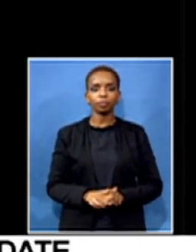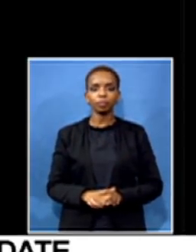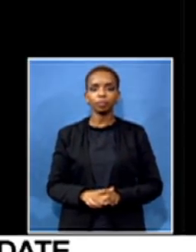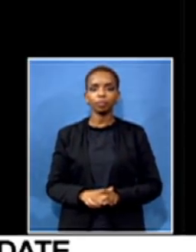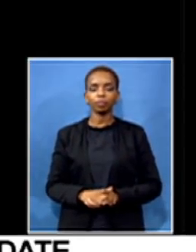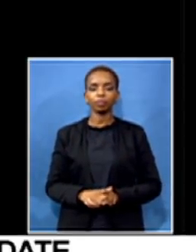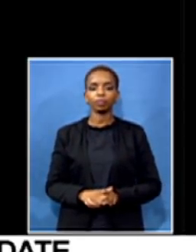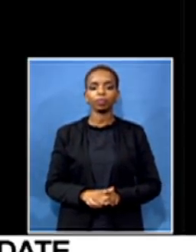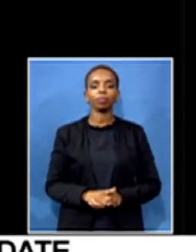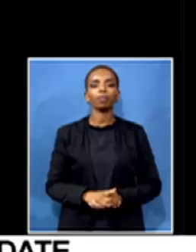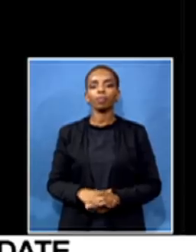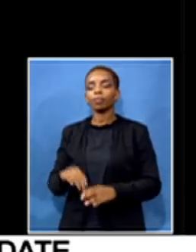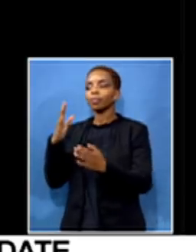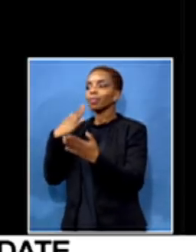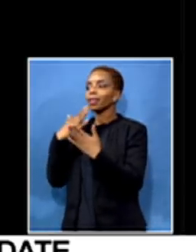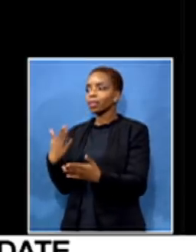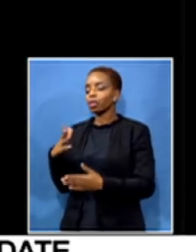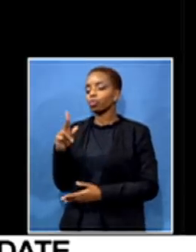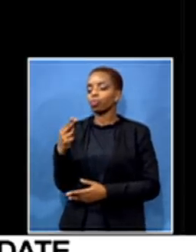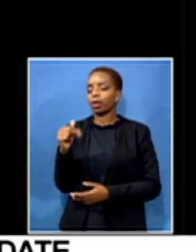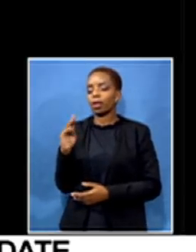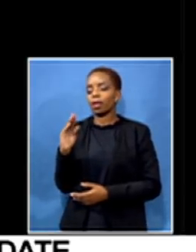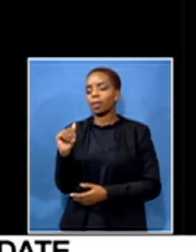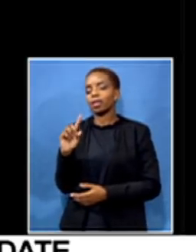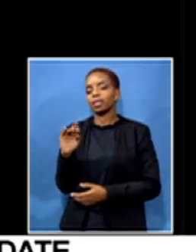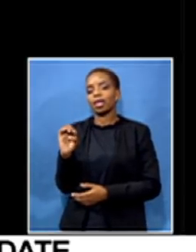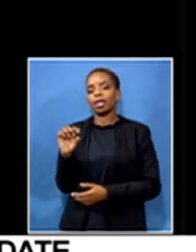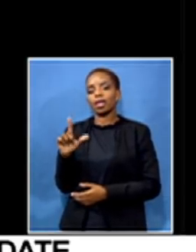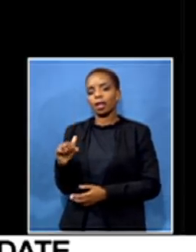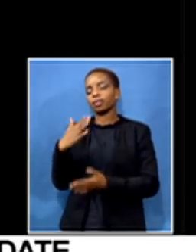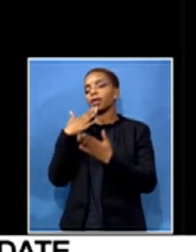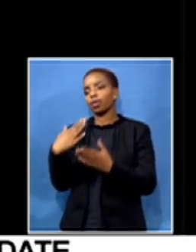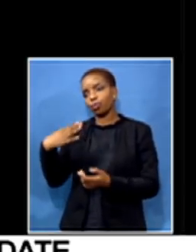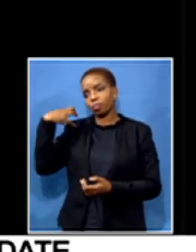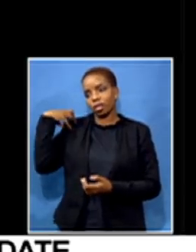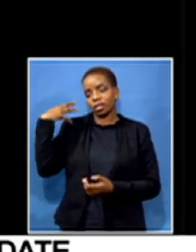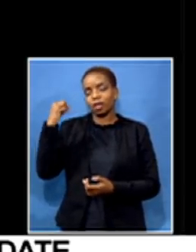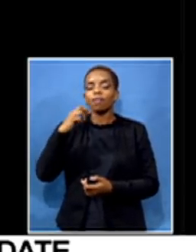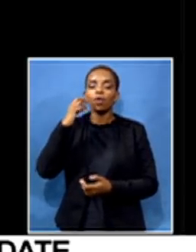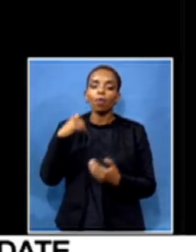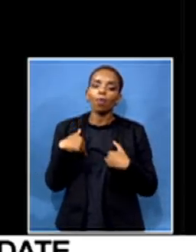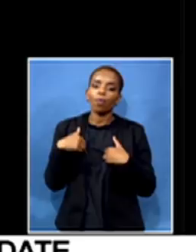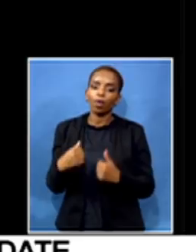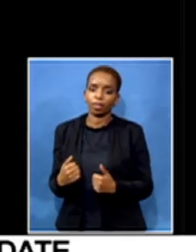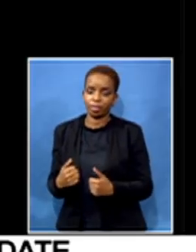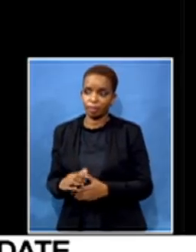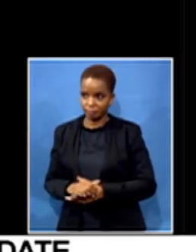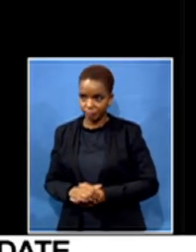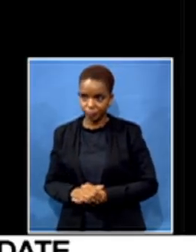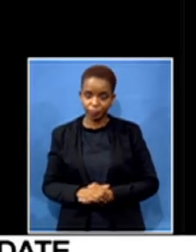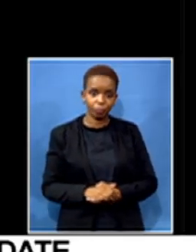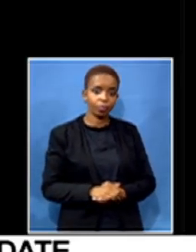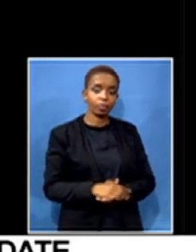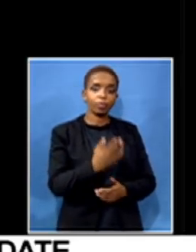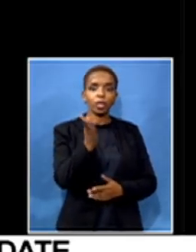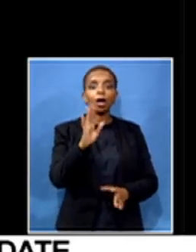Thank you, Nkosazana. Thank you, Minister of Health. Honorable members, as we